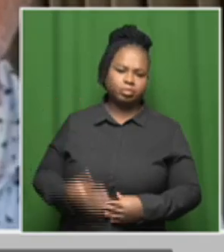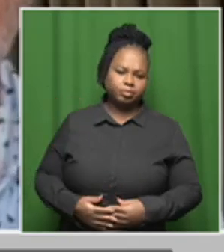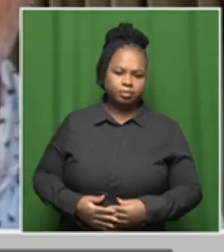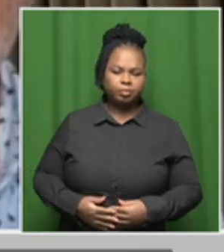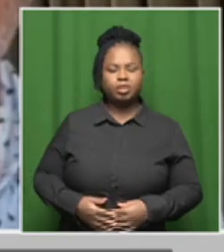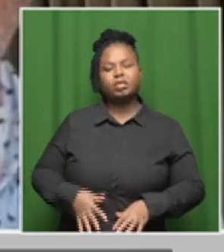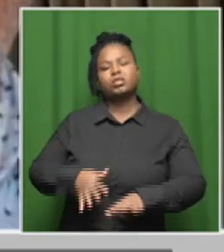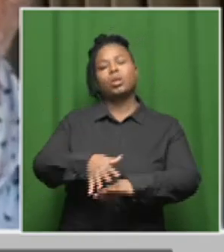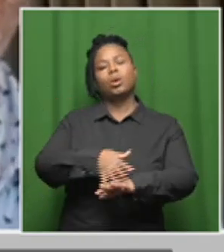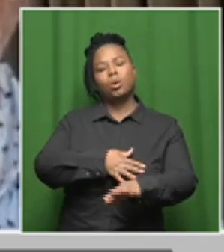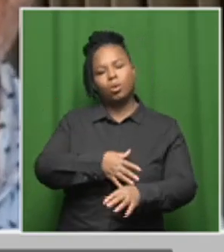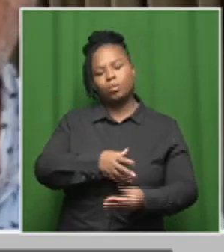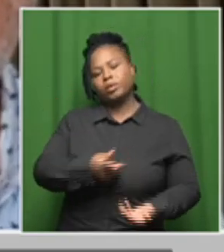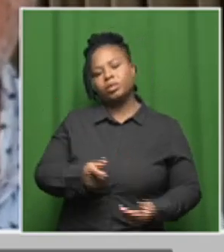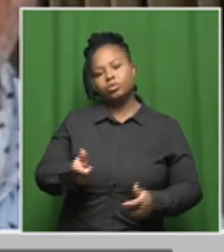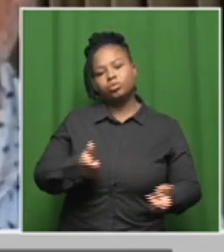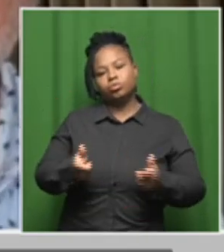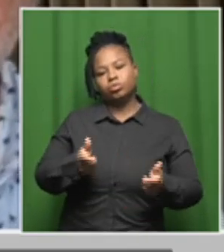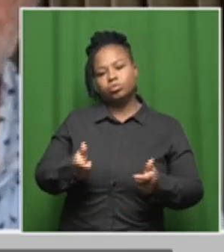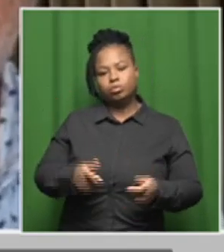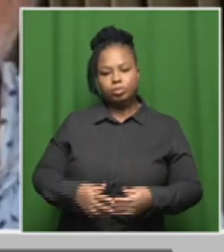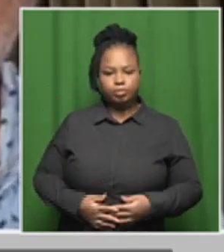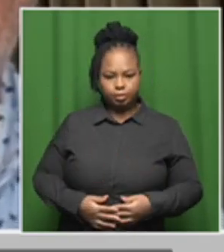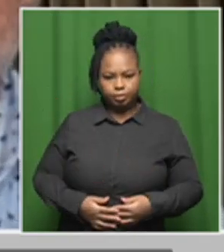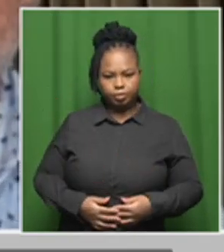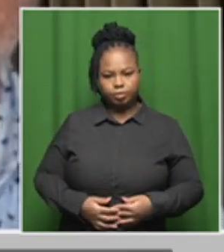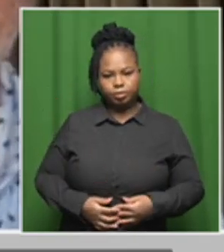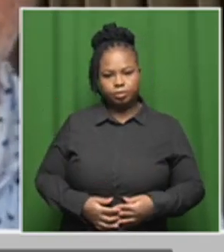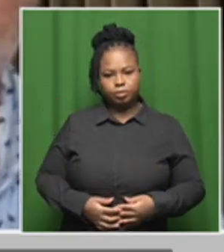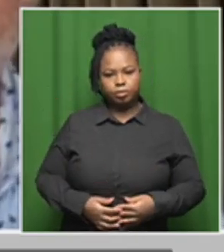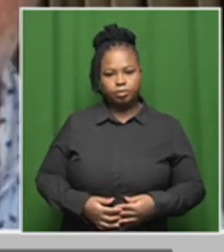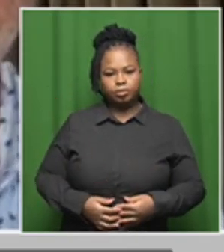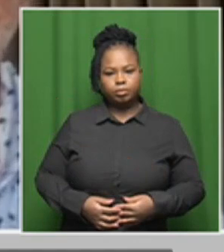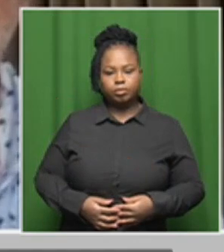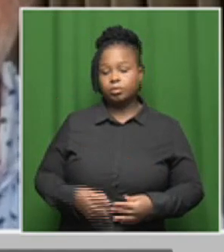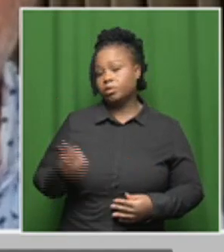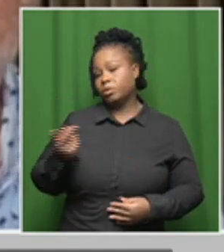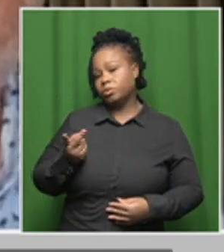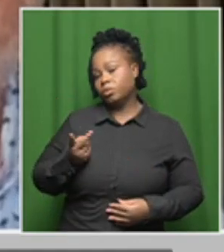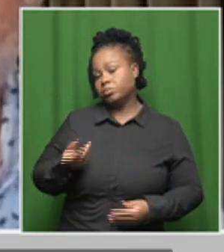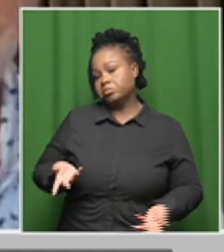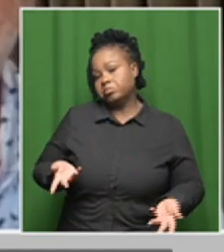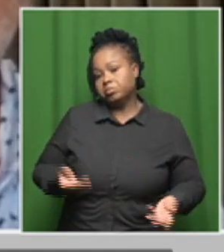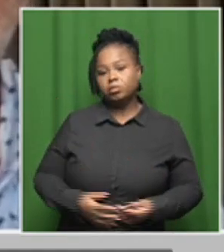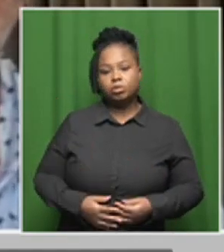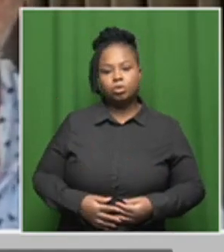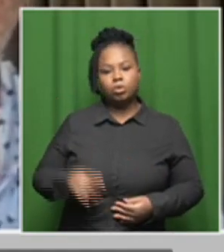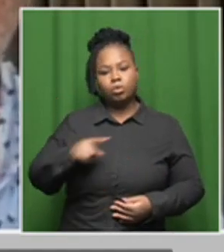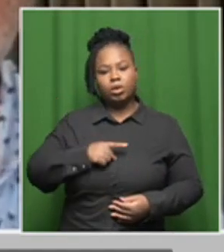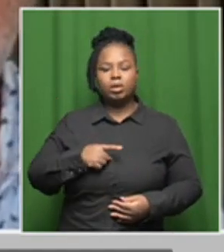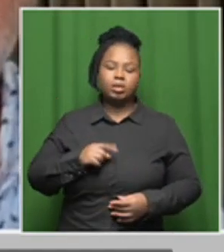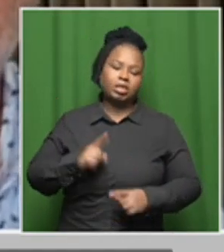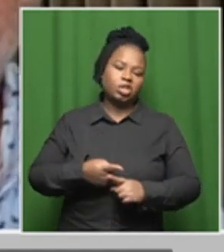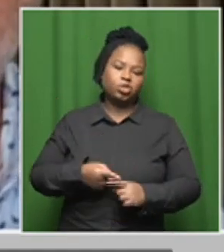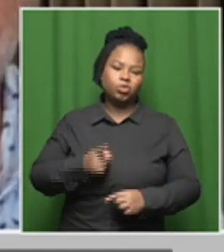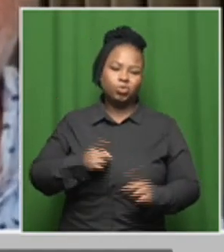slow in manning it and staffing it. Look, I mean, also they have had the excuse